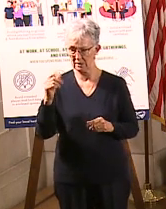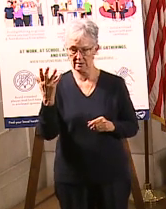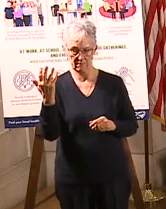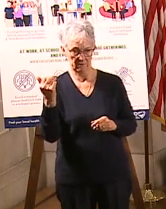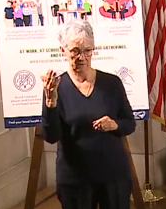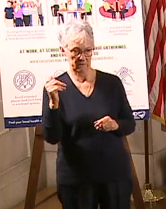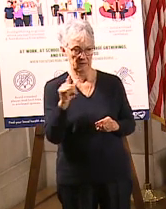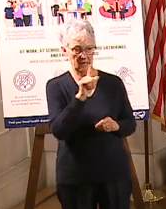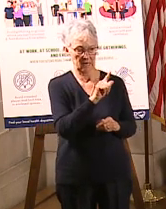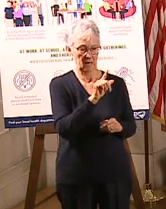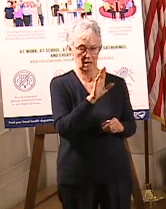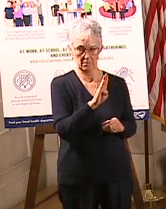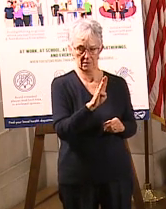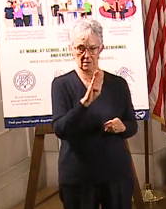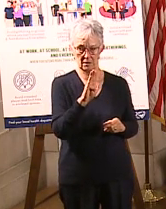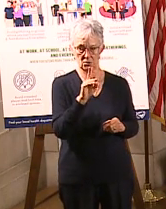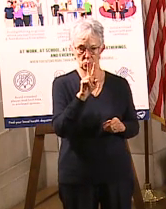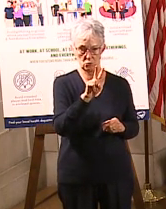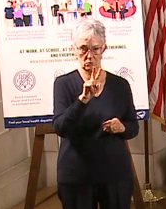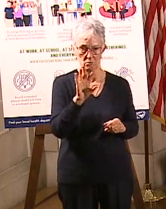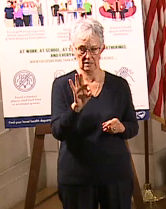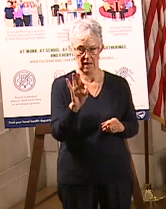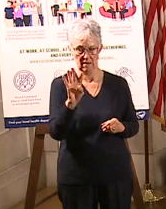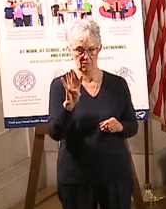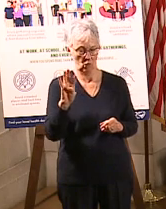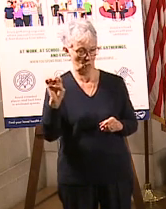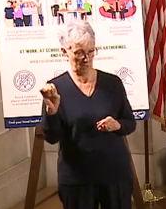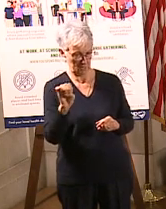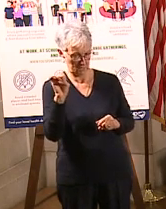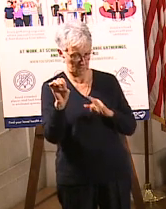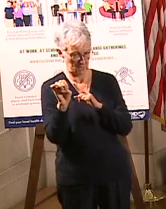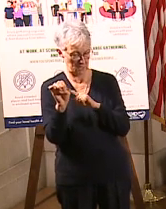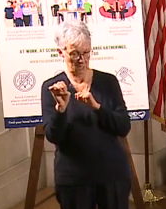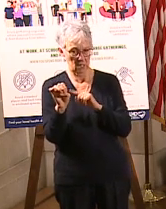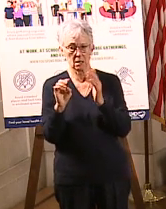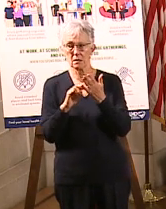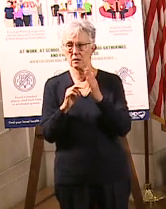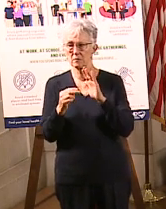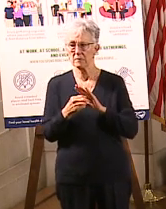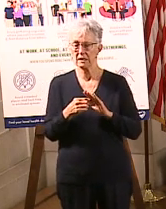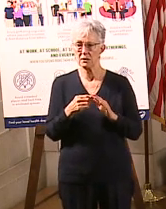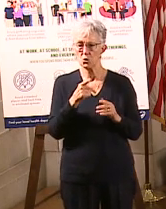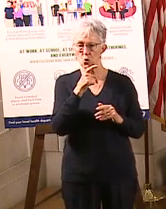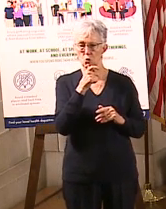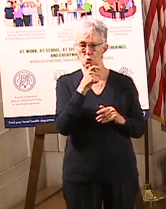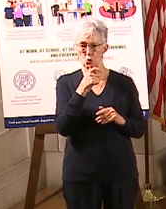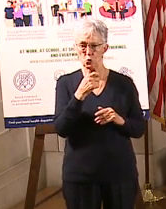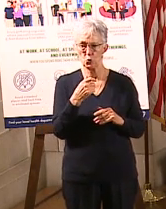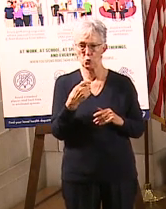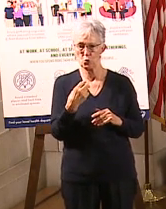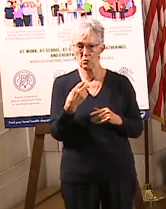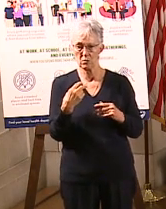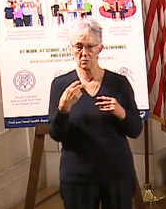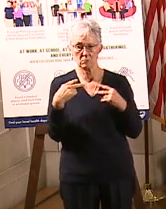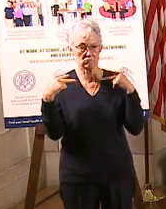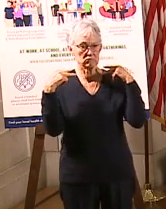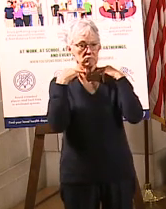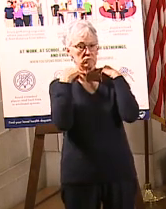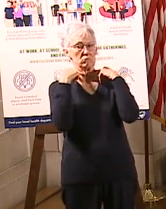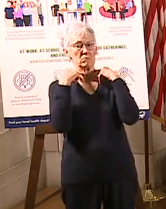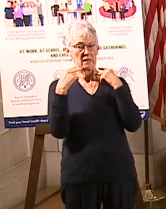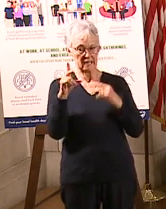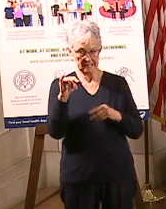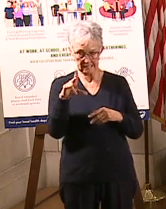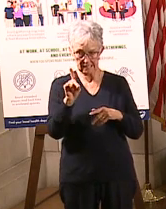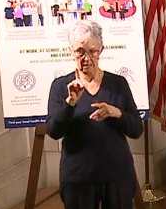294, LB 294E, which gave victims of human trafficking civil remedies, so to be able to not